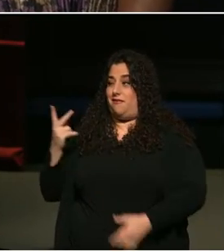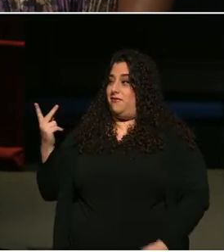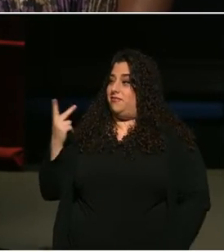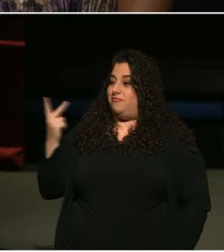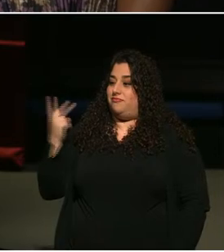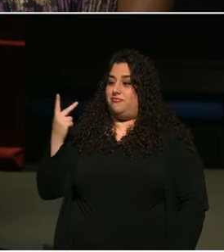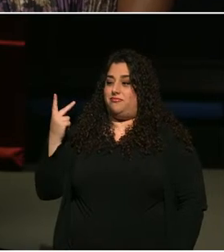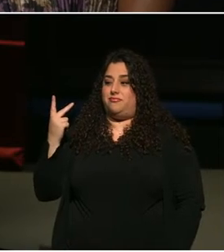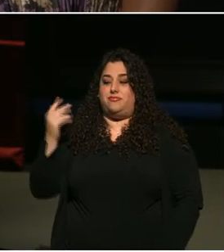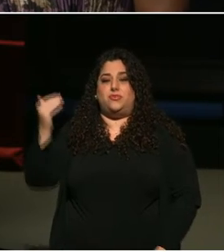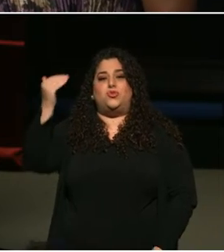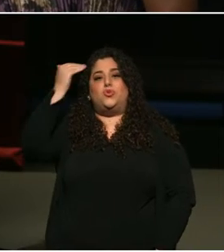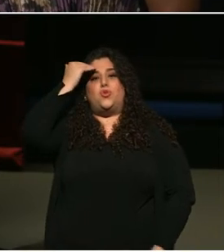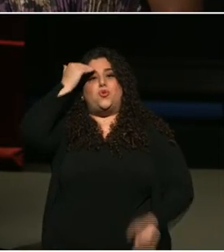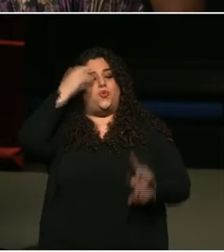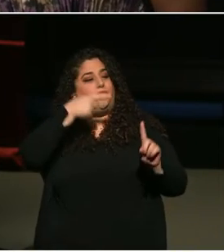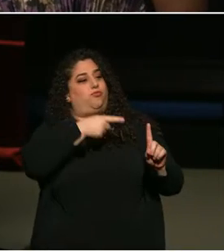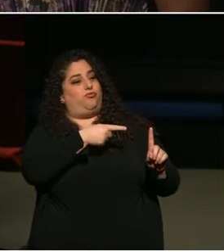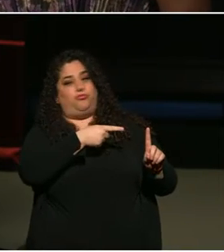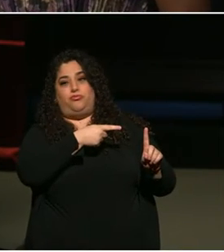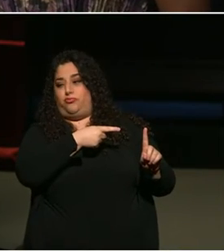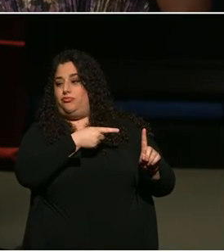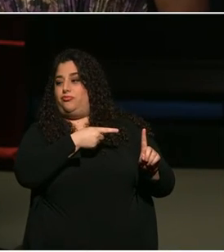going back to the 90s.